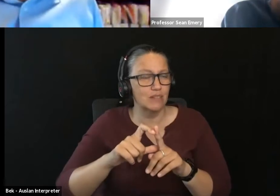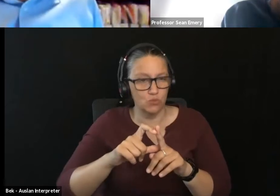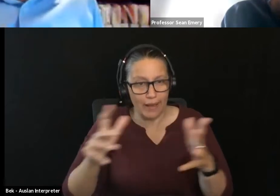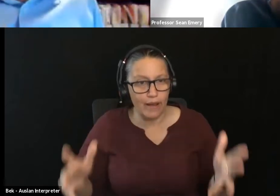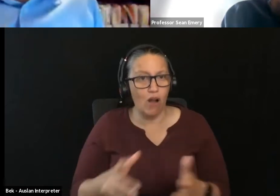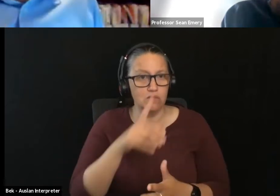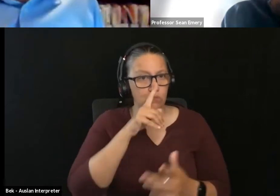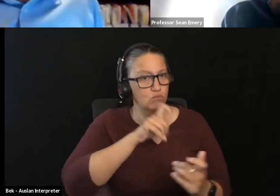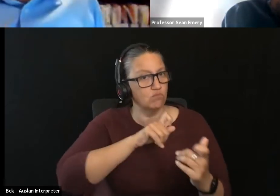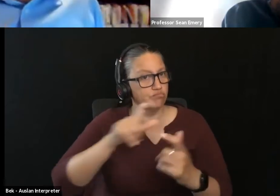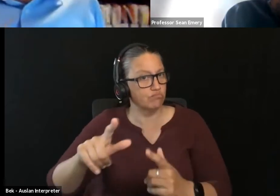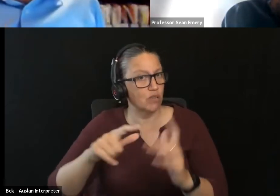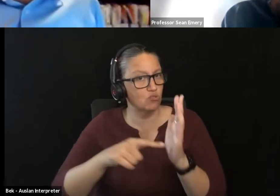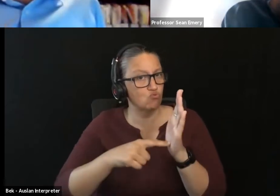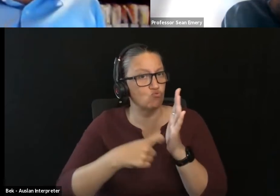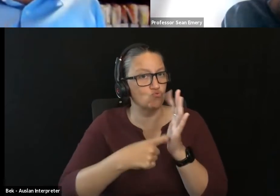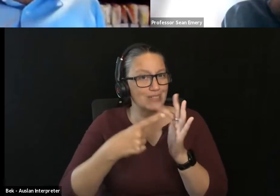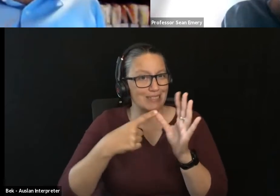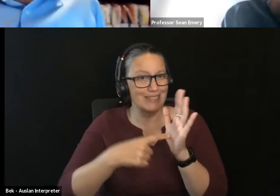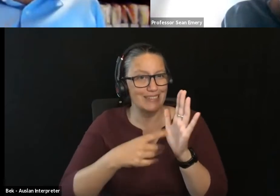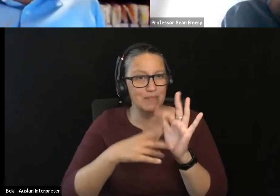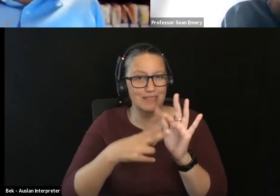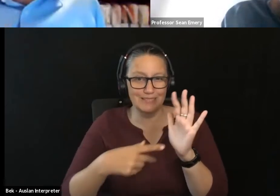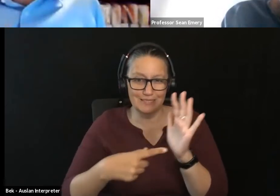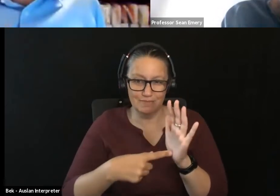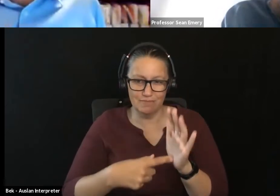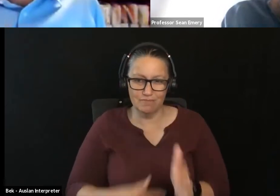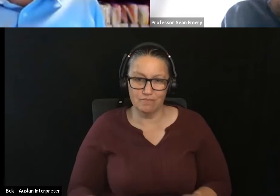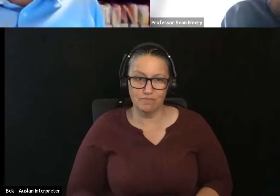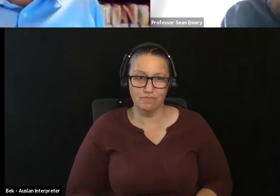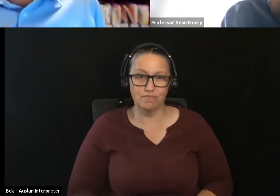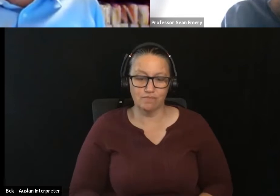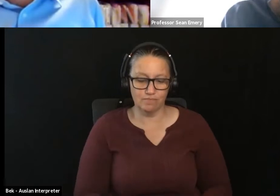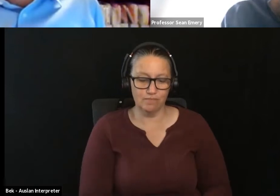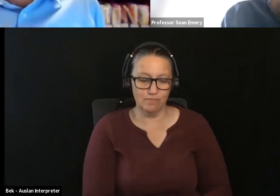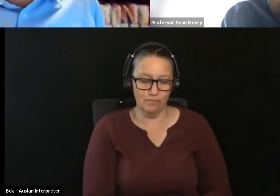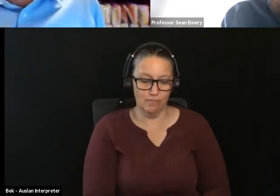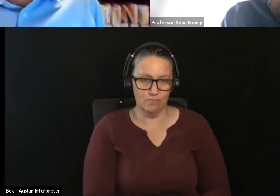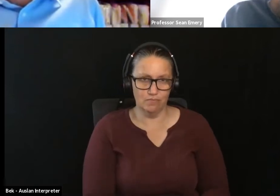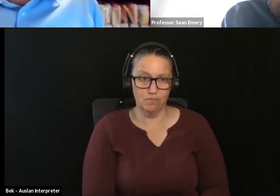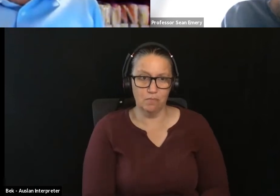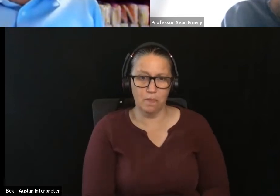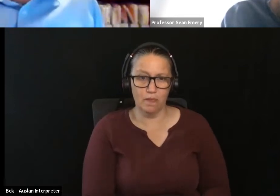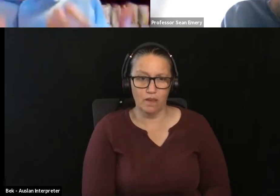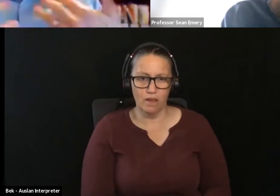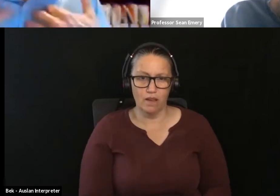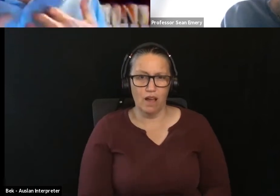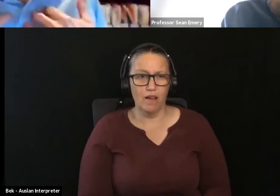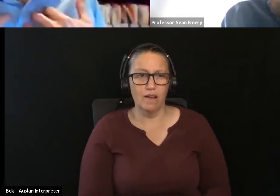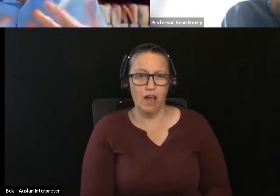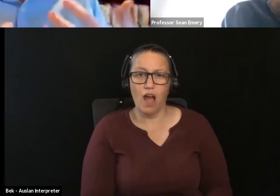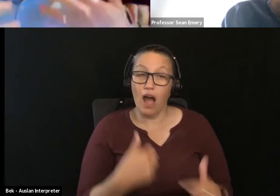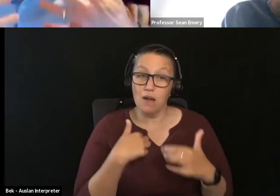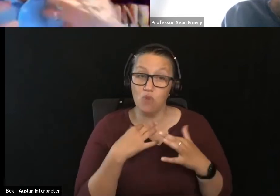and the worldviews of the people in these different communities were at odds with one another. And I would say, not as a